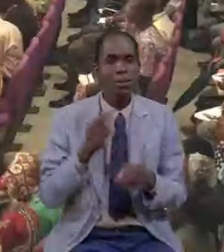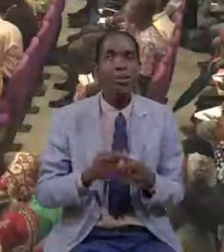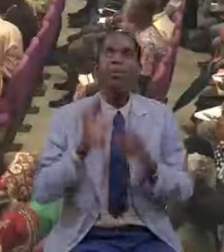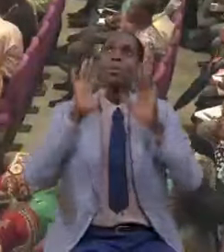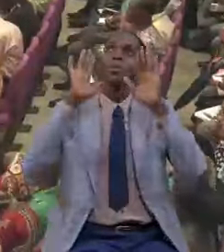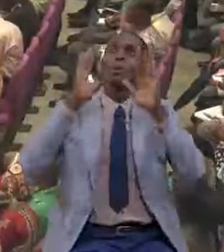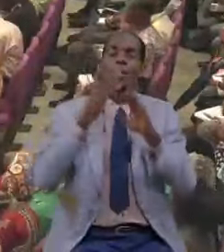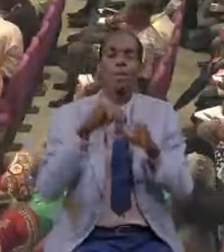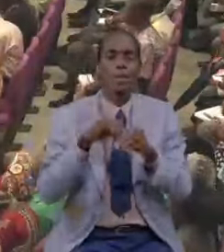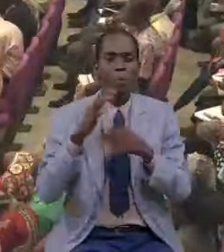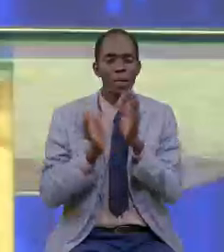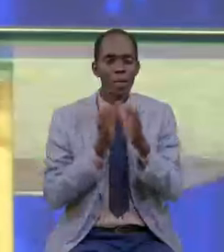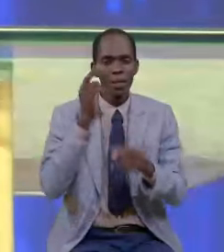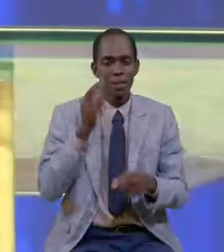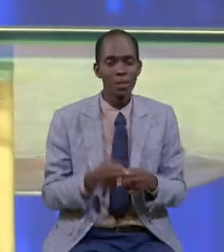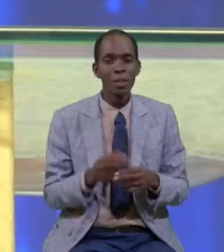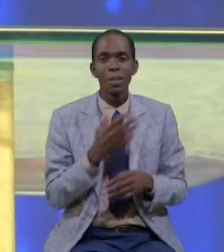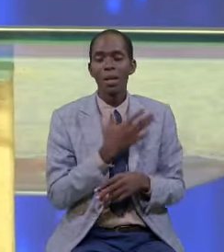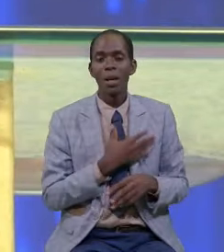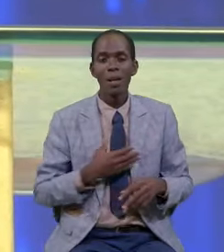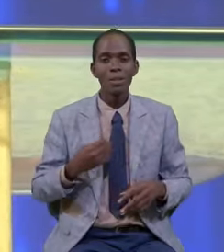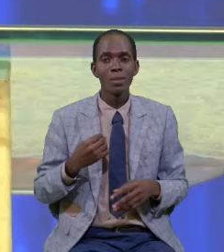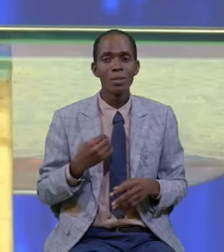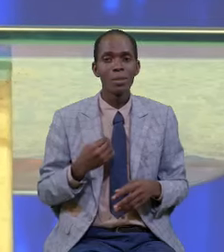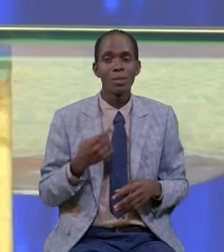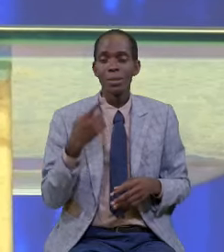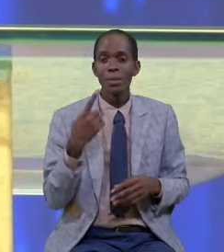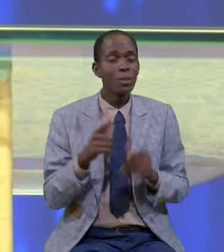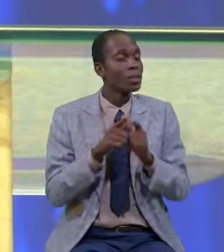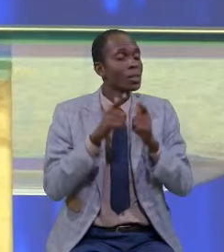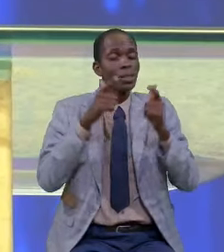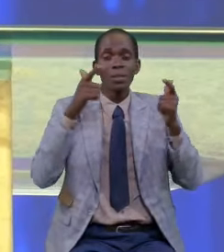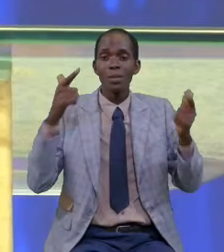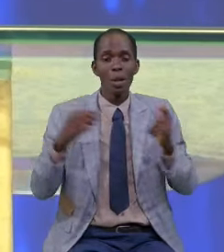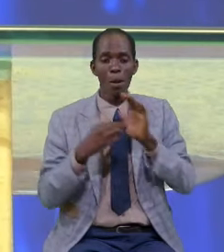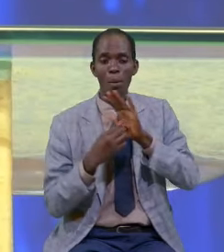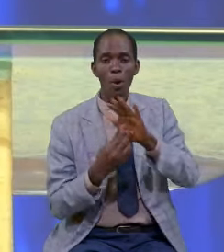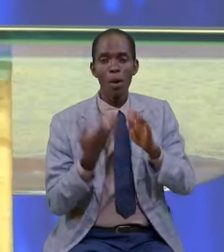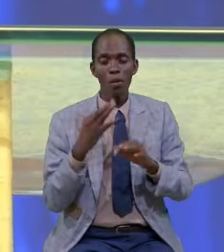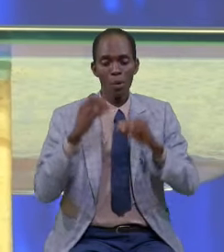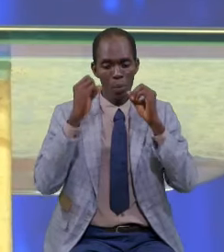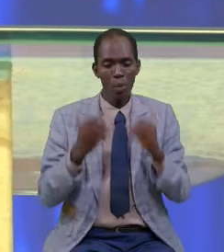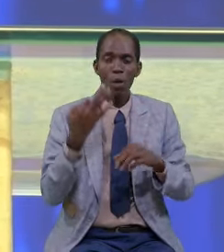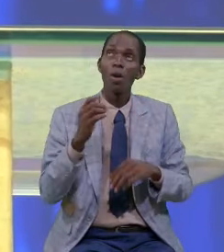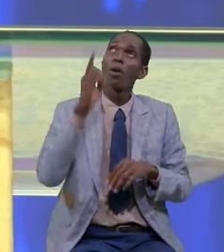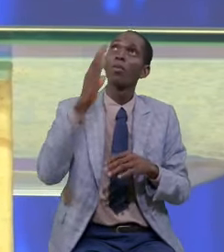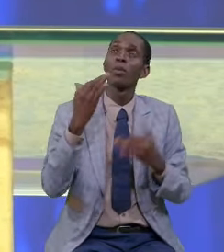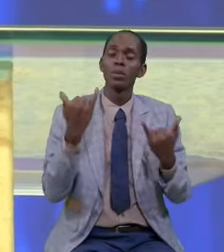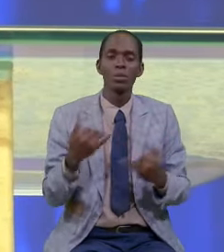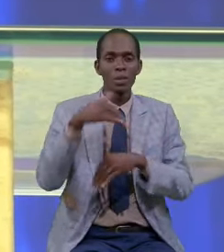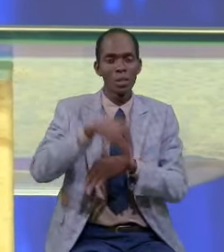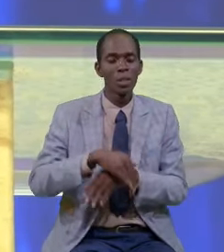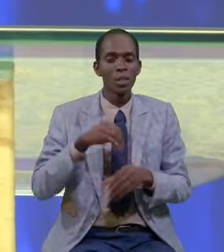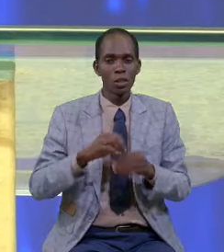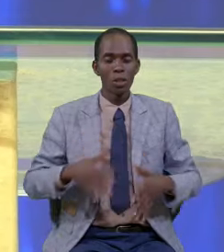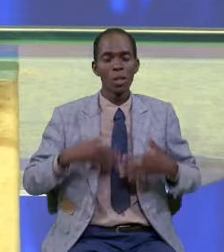wonders tonight. And the remarkable manifestation of the power of God in your life tonight, in